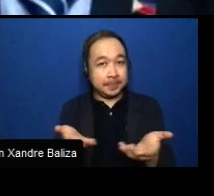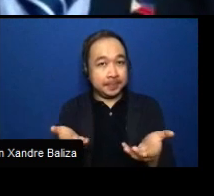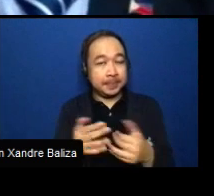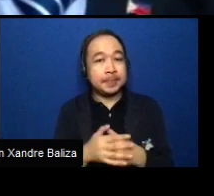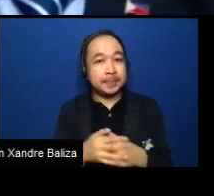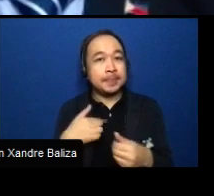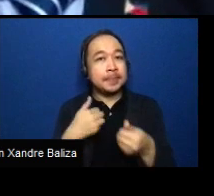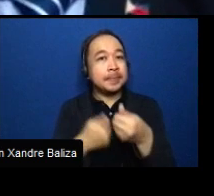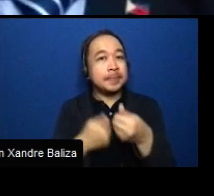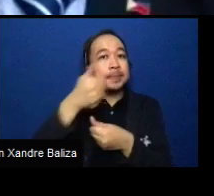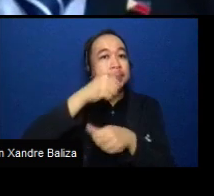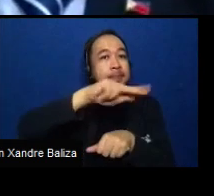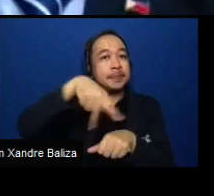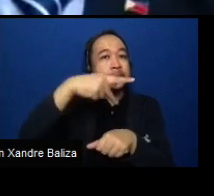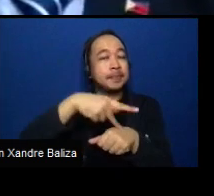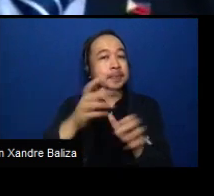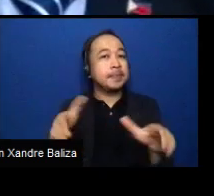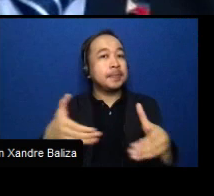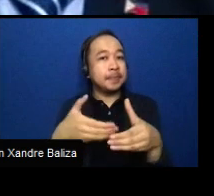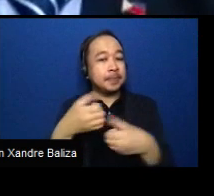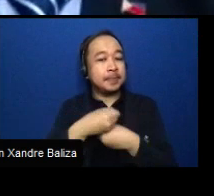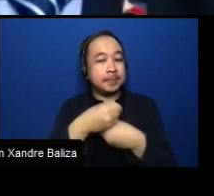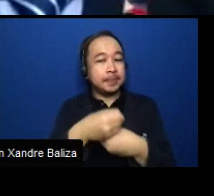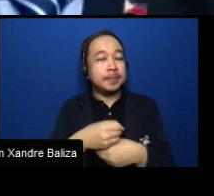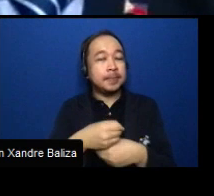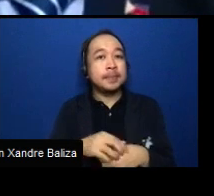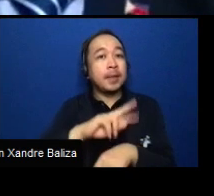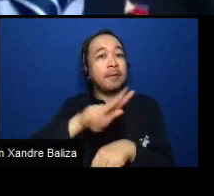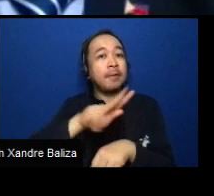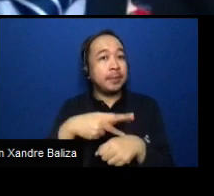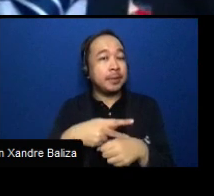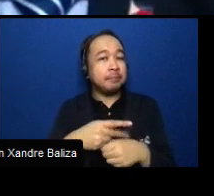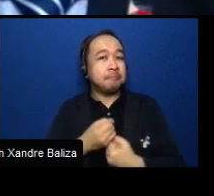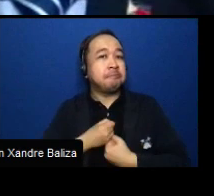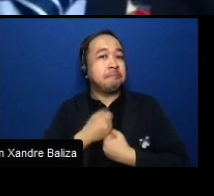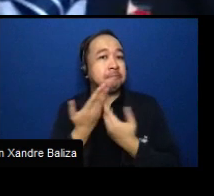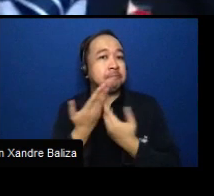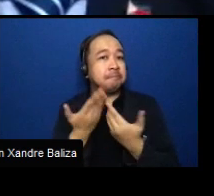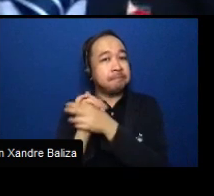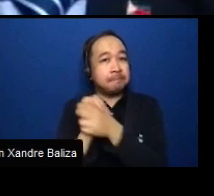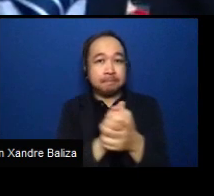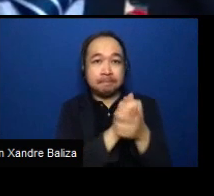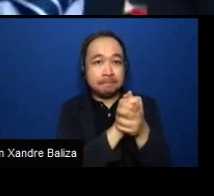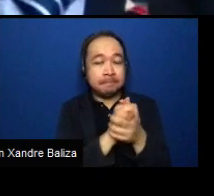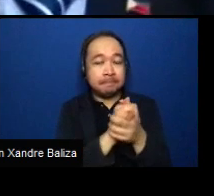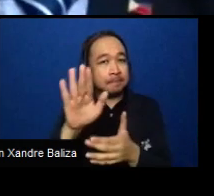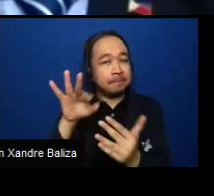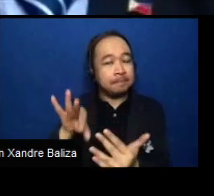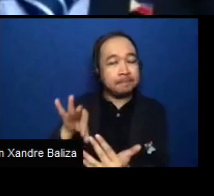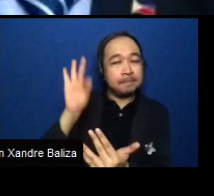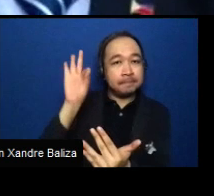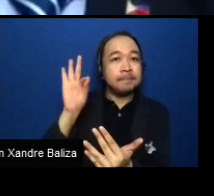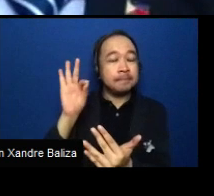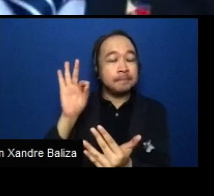of the Philippine delegation, the Philippine delegation sincerely extends our congratulations on your election,